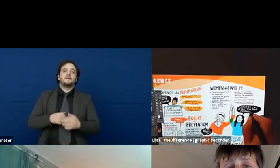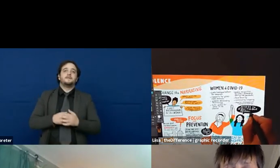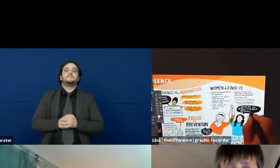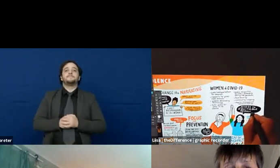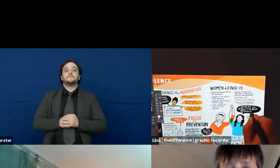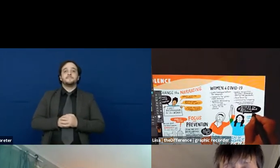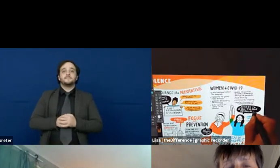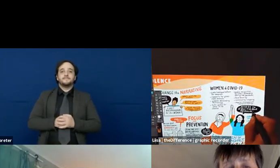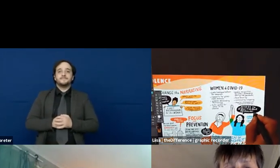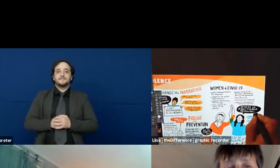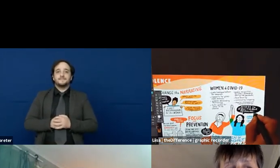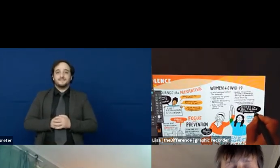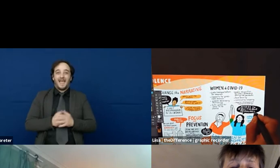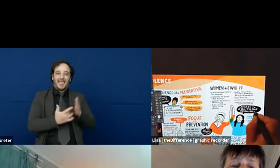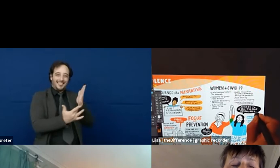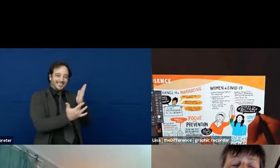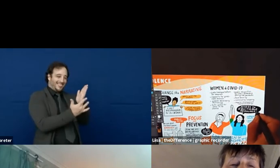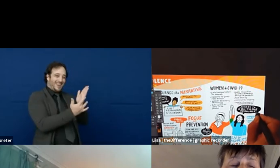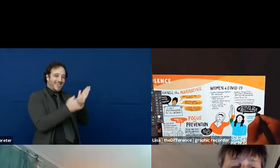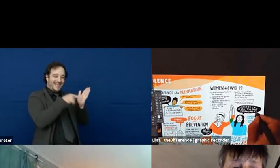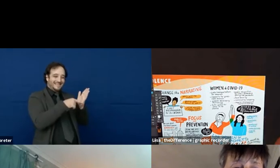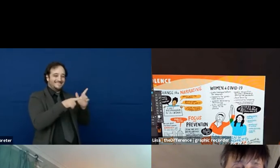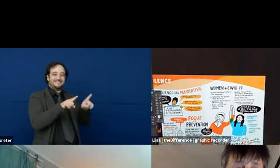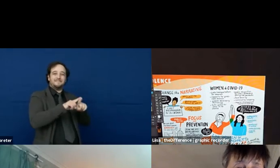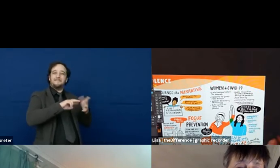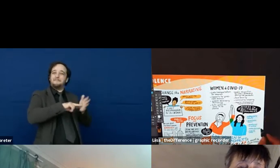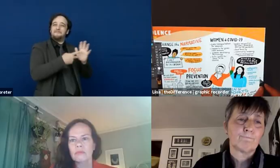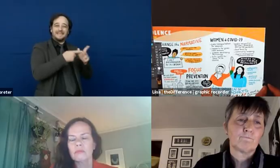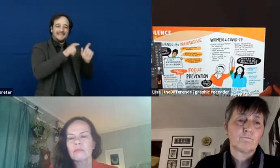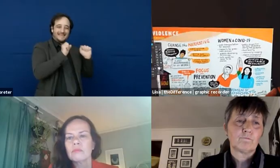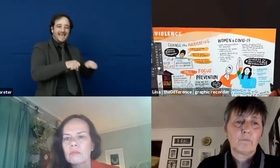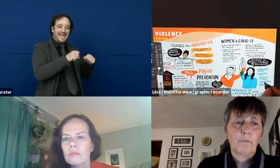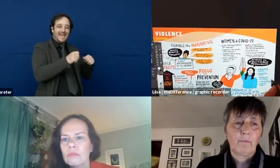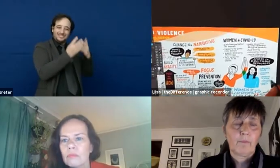comes to the grassroots and local and community organizations. Back to you, Kalliope.